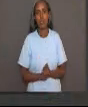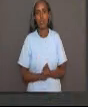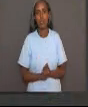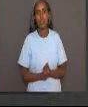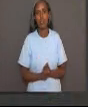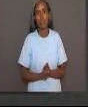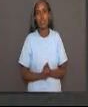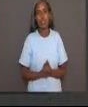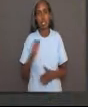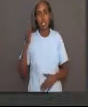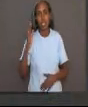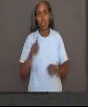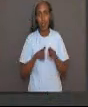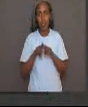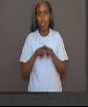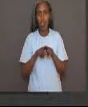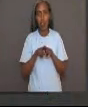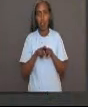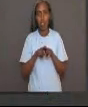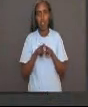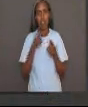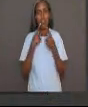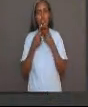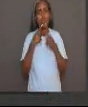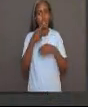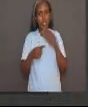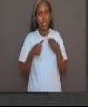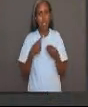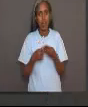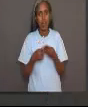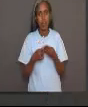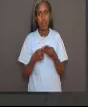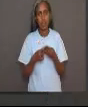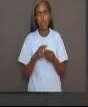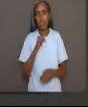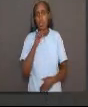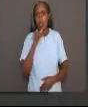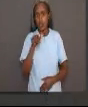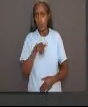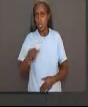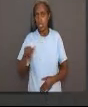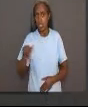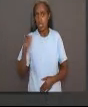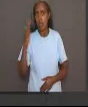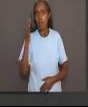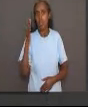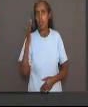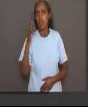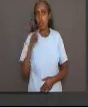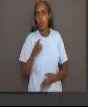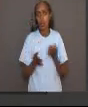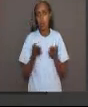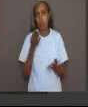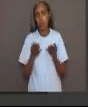The kind of argument we are talking about is not the same kind as you might